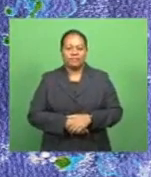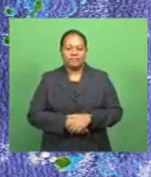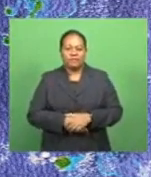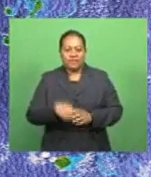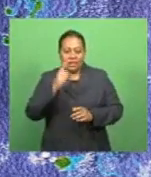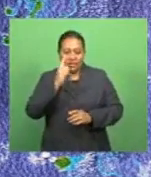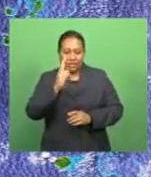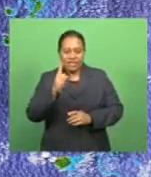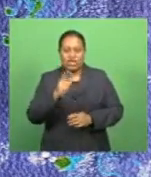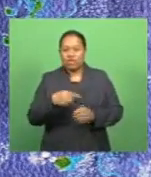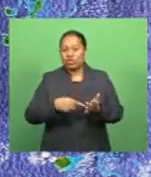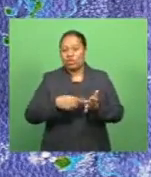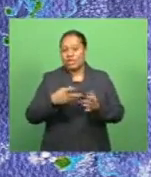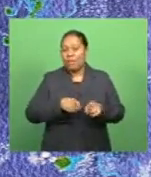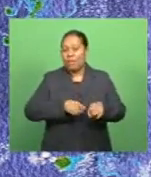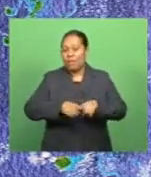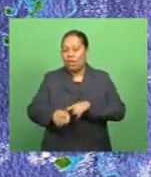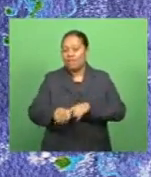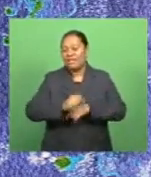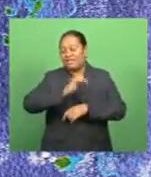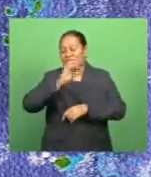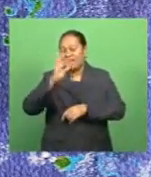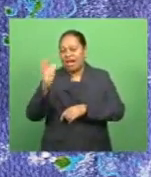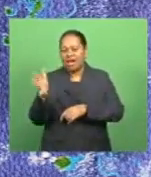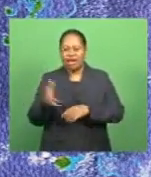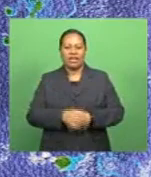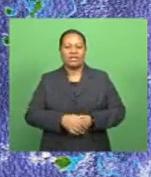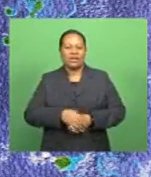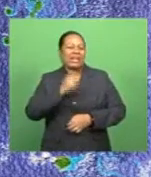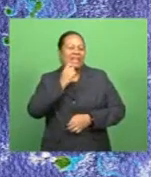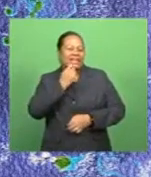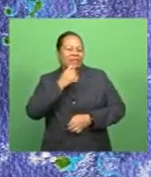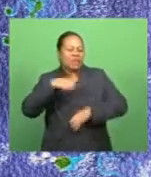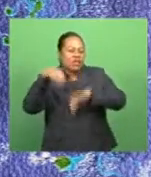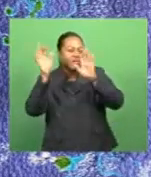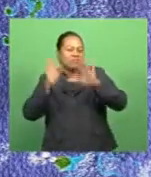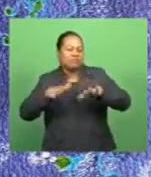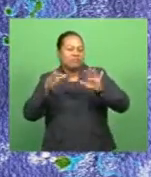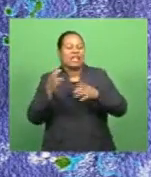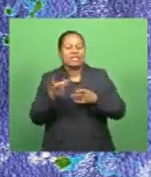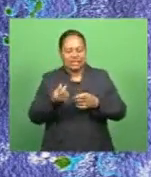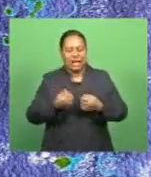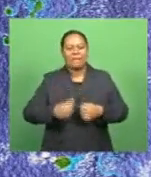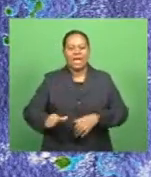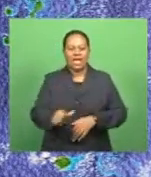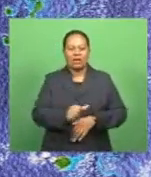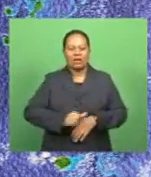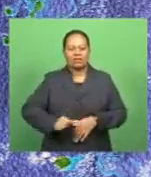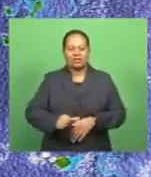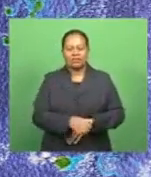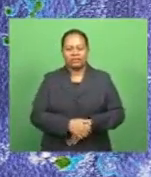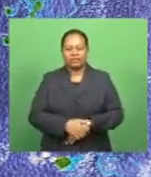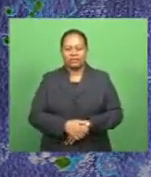Looking further on to Tuesday, mostly fine conditions with slight showers expected in some areas of the group.